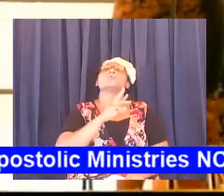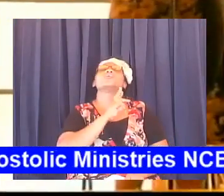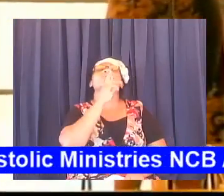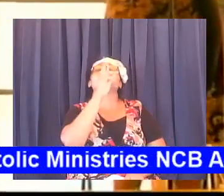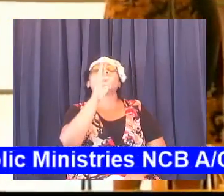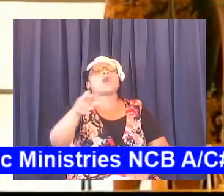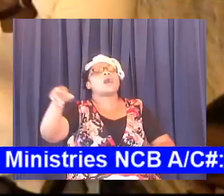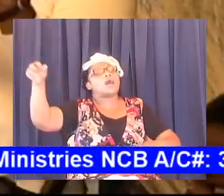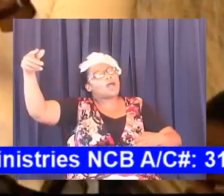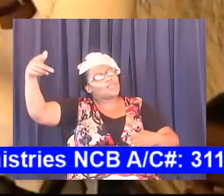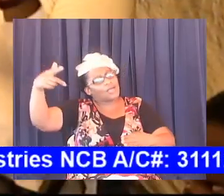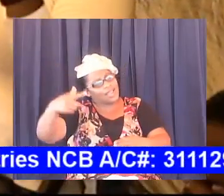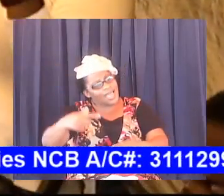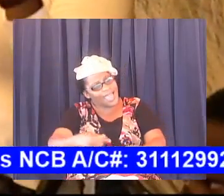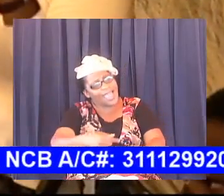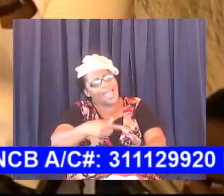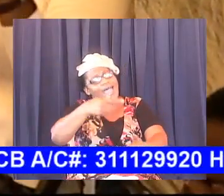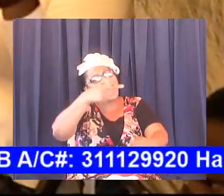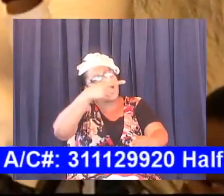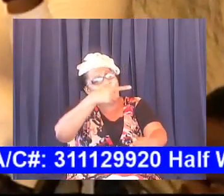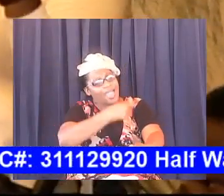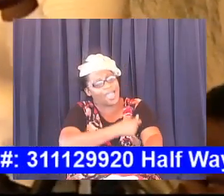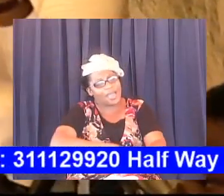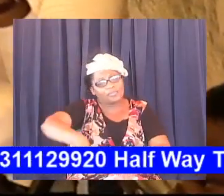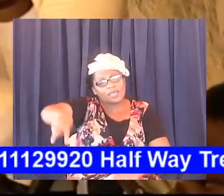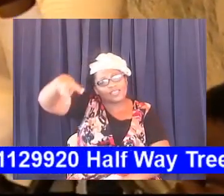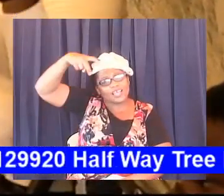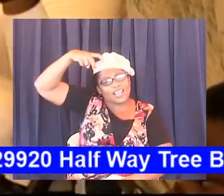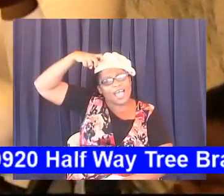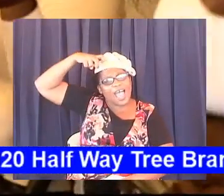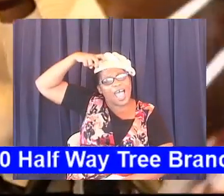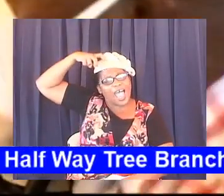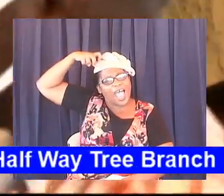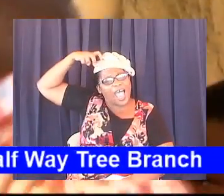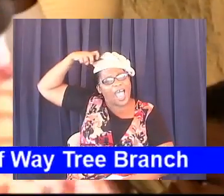King. You are the Lamb, the